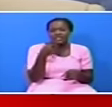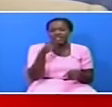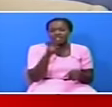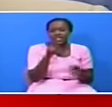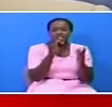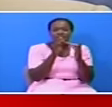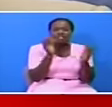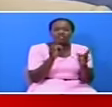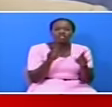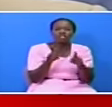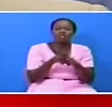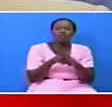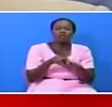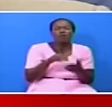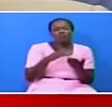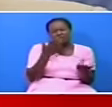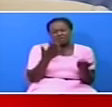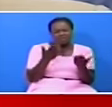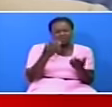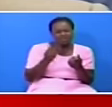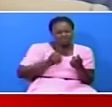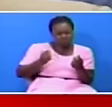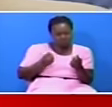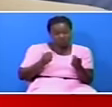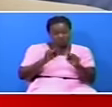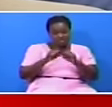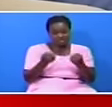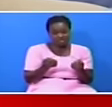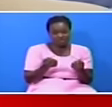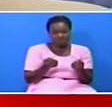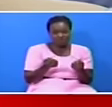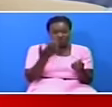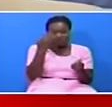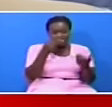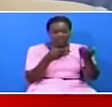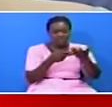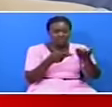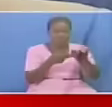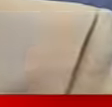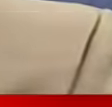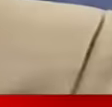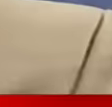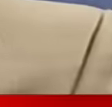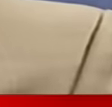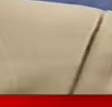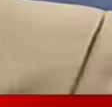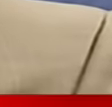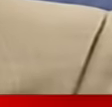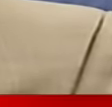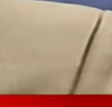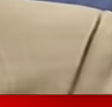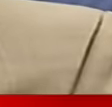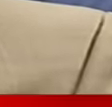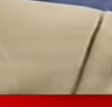digital, they seem to be more analogue than the word analogue itself. Reasons: A, technology. In technology, 5 years is a very long time,